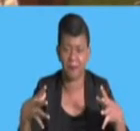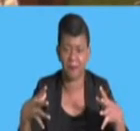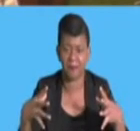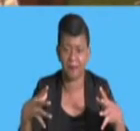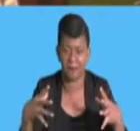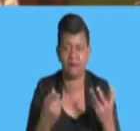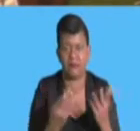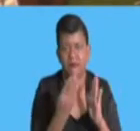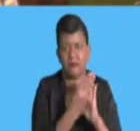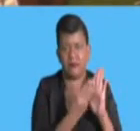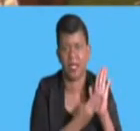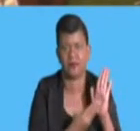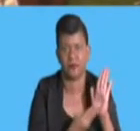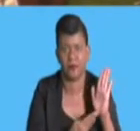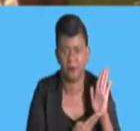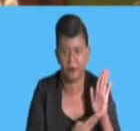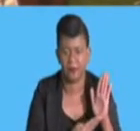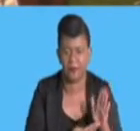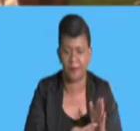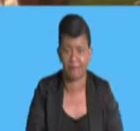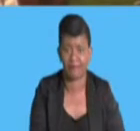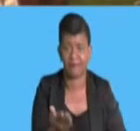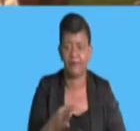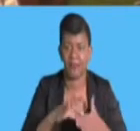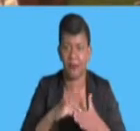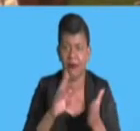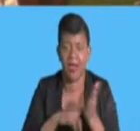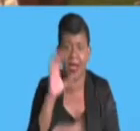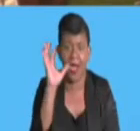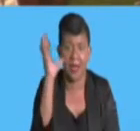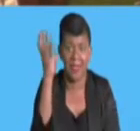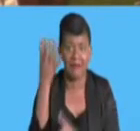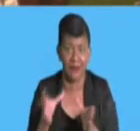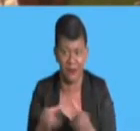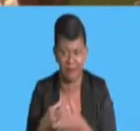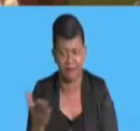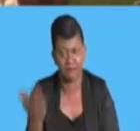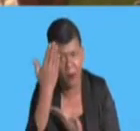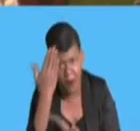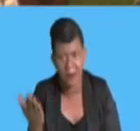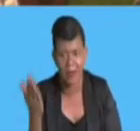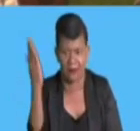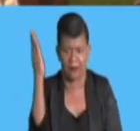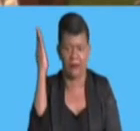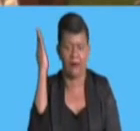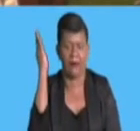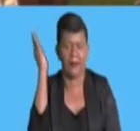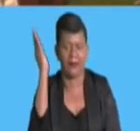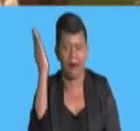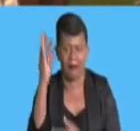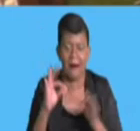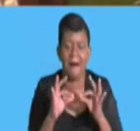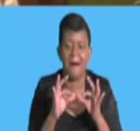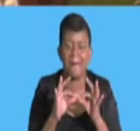October 2014, the leader of the National Federation Party, the Honorable Professor Biman Prasad, said, and I quote, "We have two obligations at